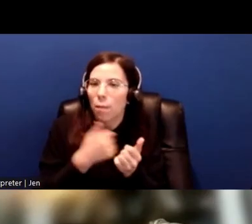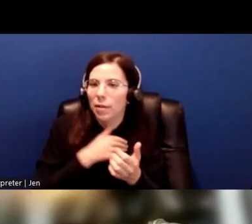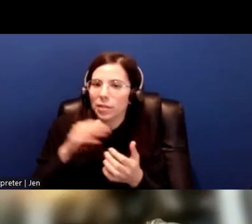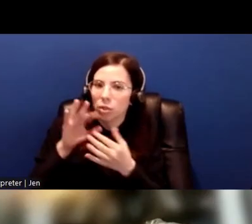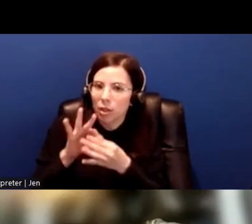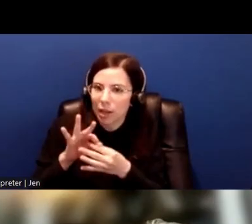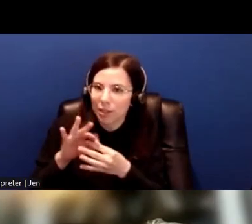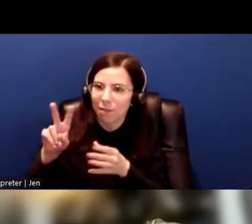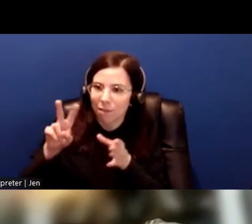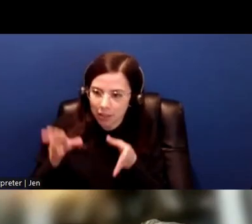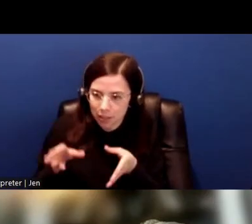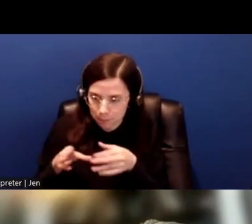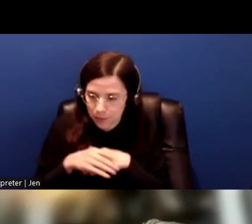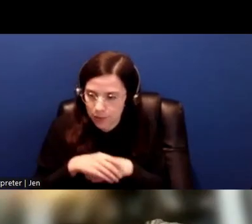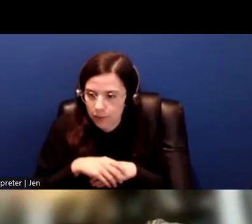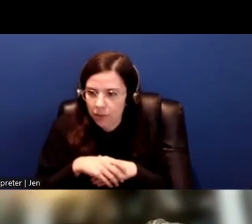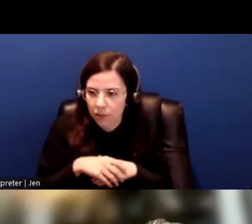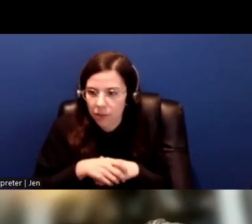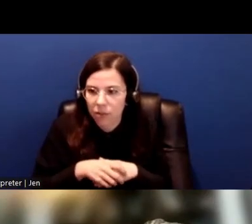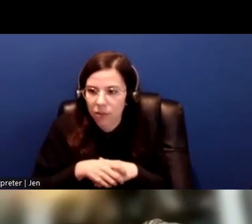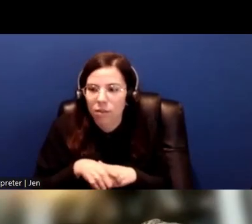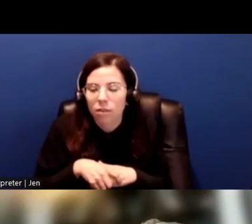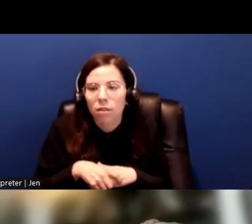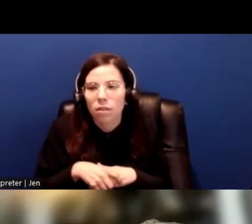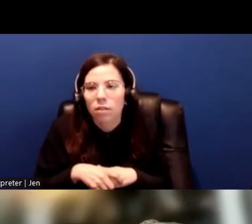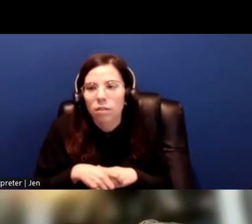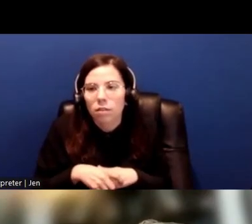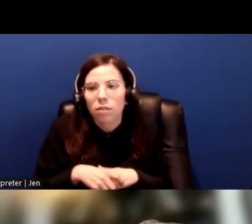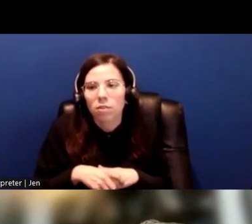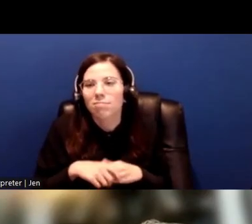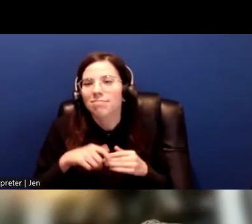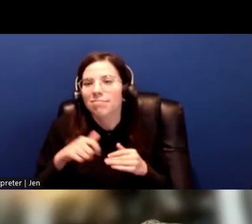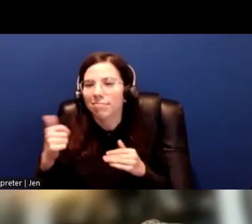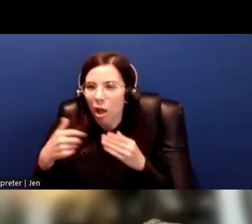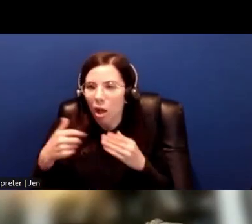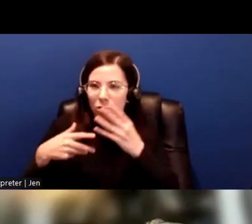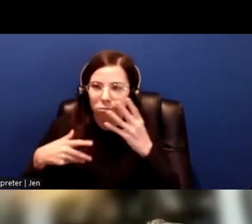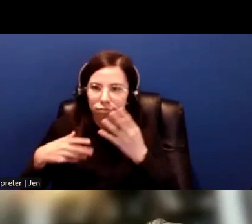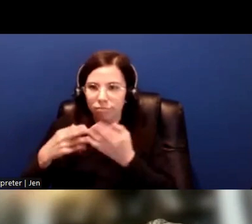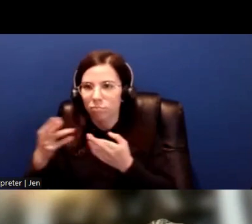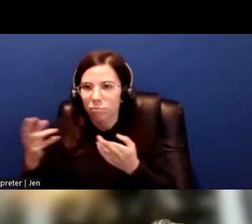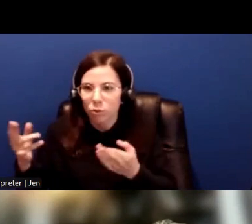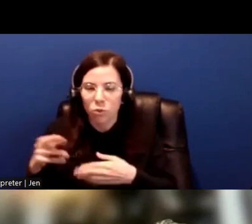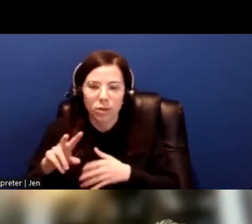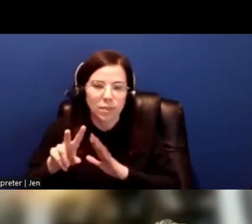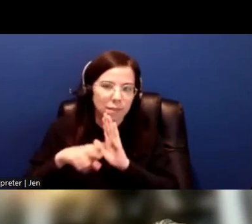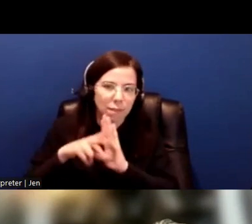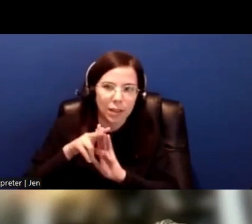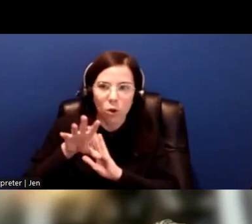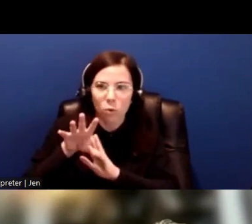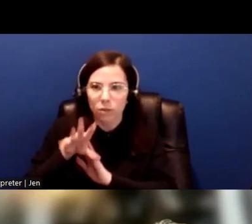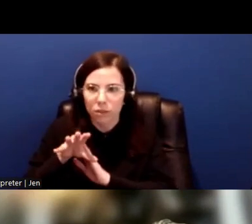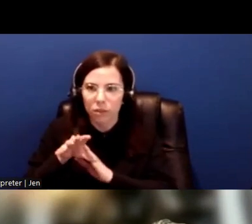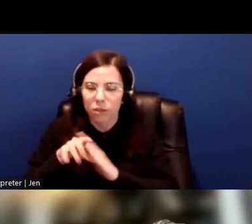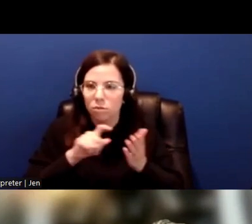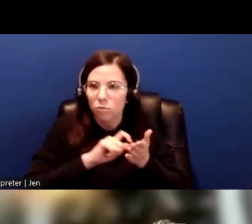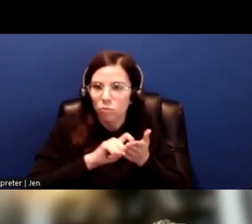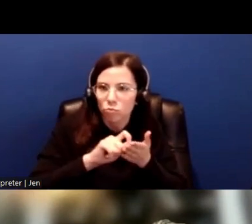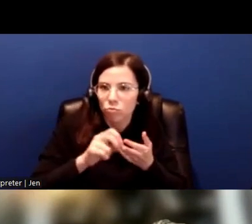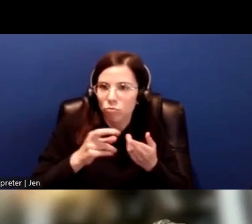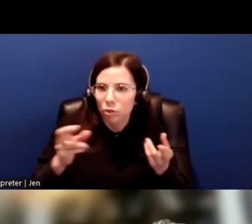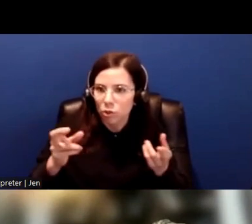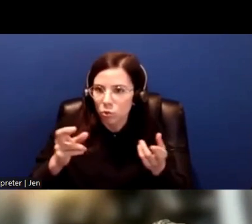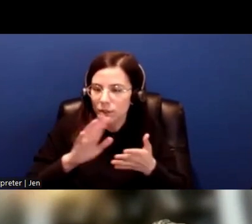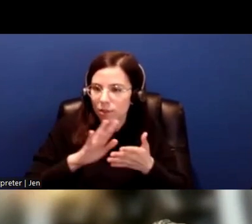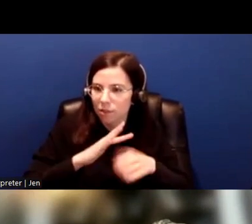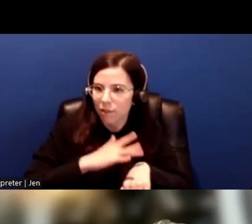And that's another collection of resources, videos, written resources that